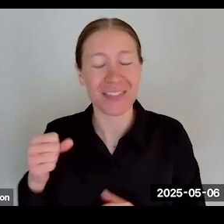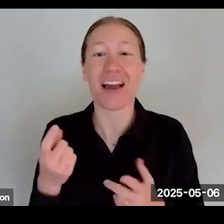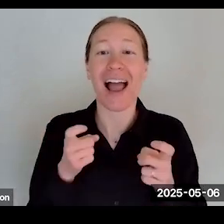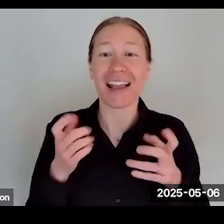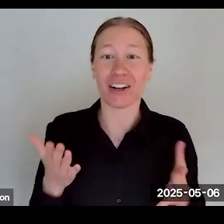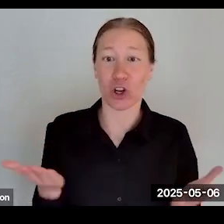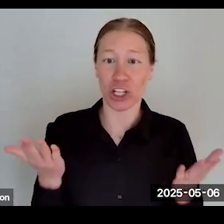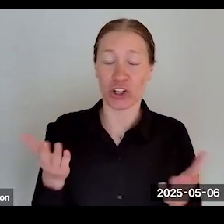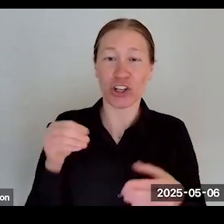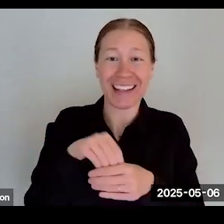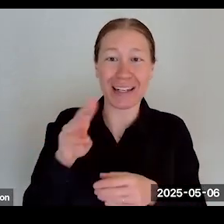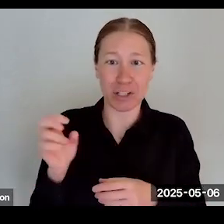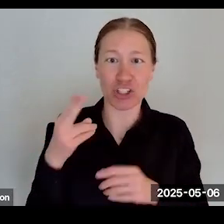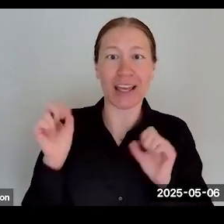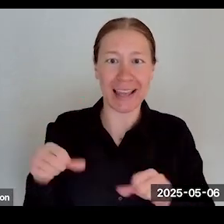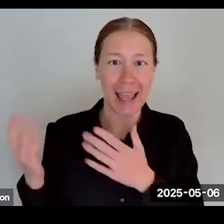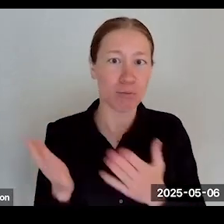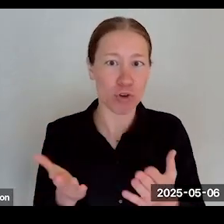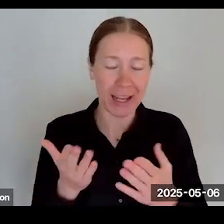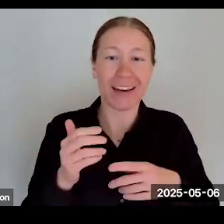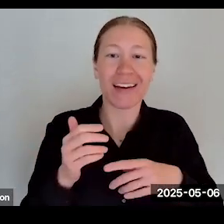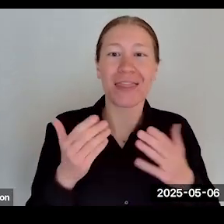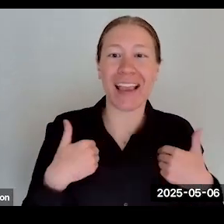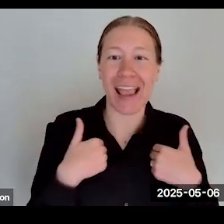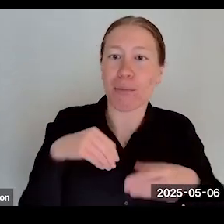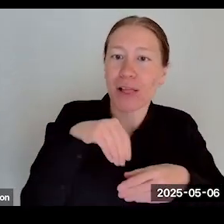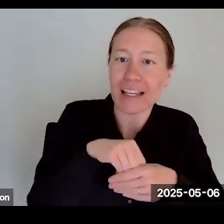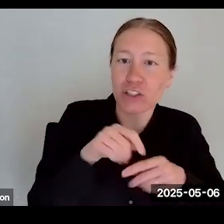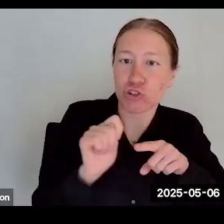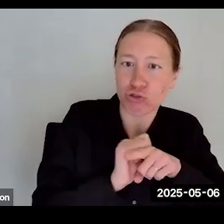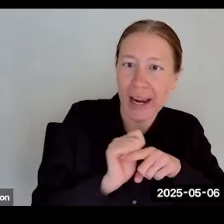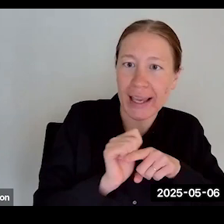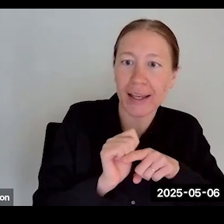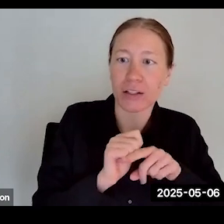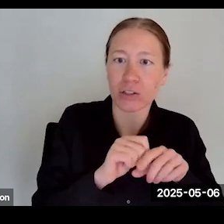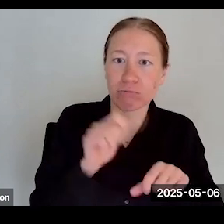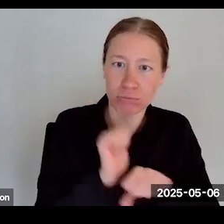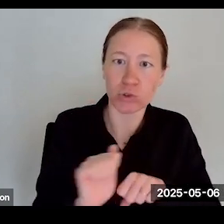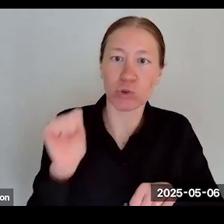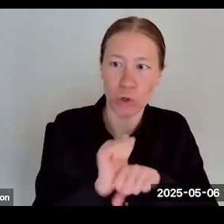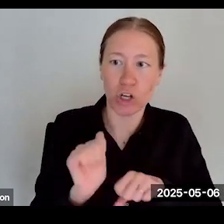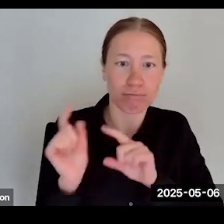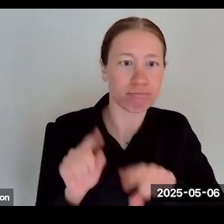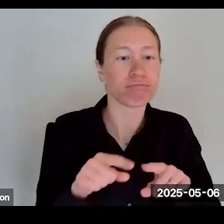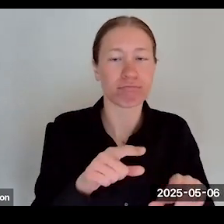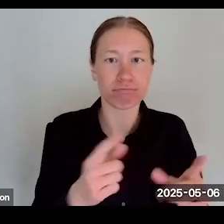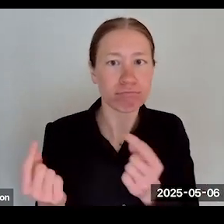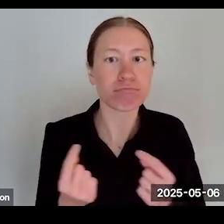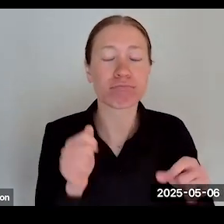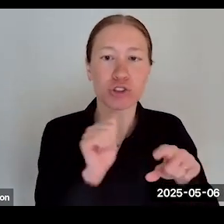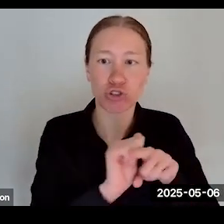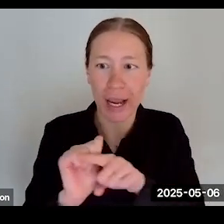their service animal in training to work so the animal can learn to perform its task in the spaces that the handler is most commonly going to be